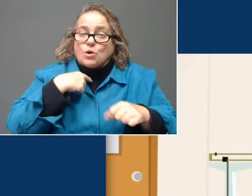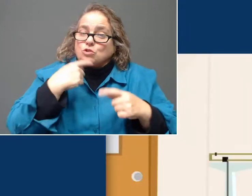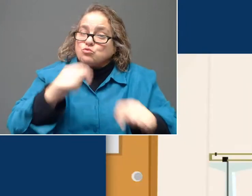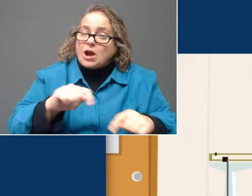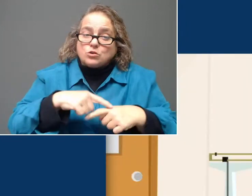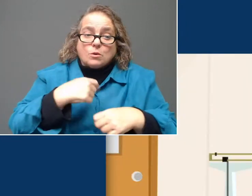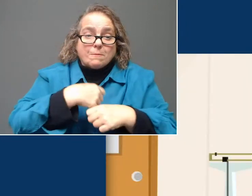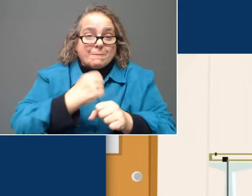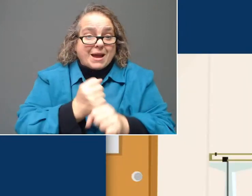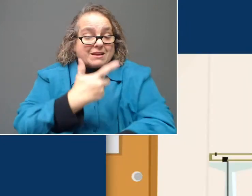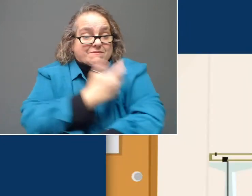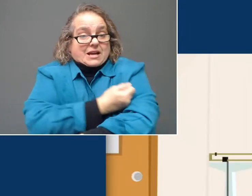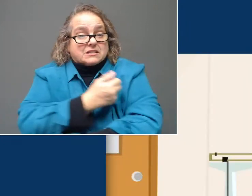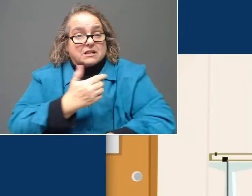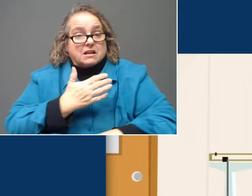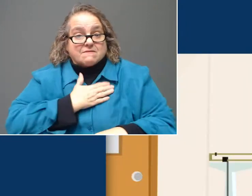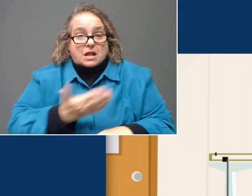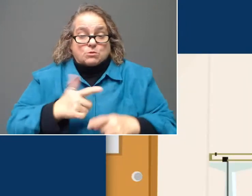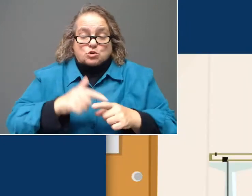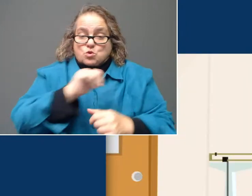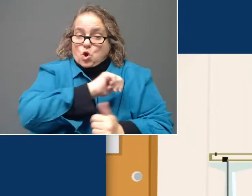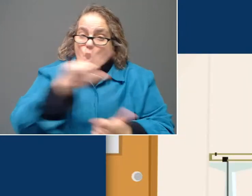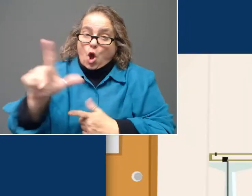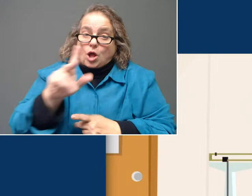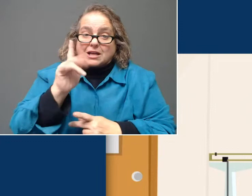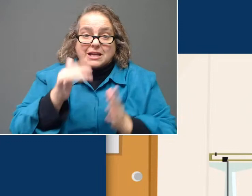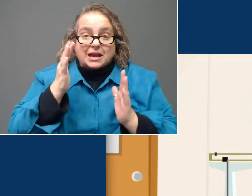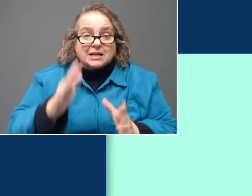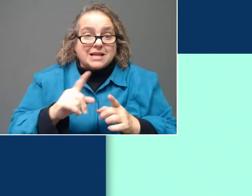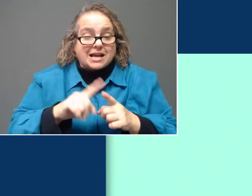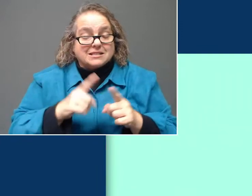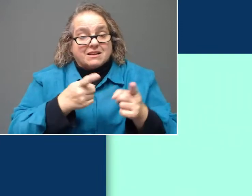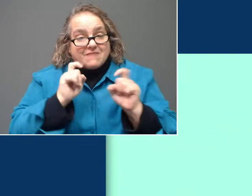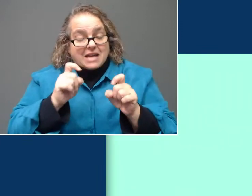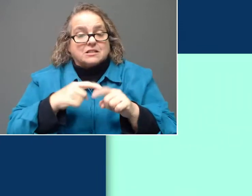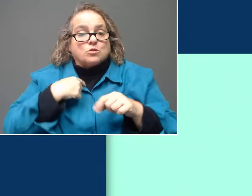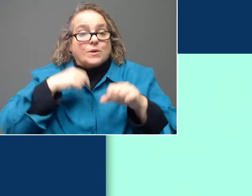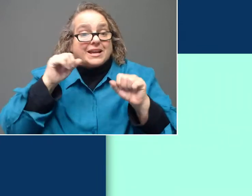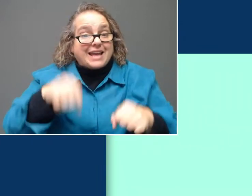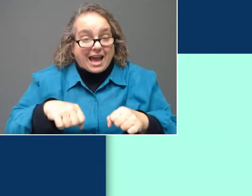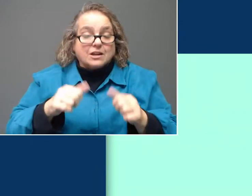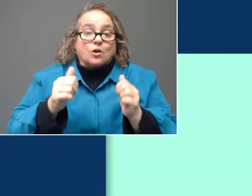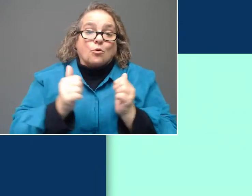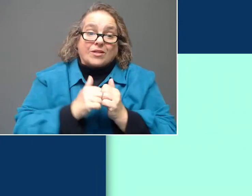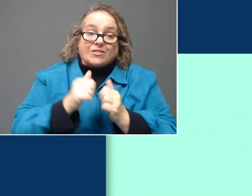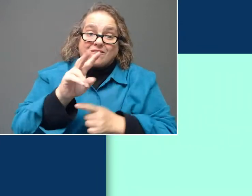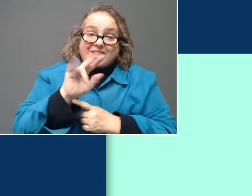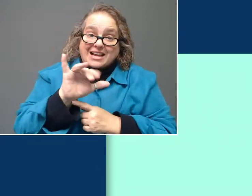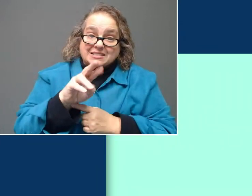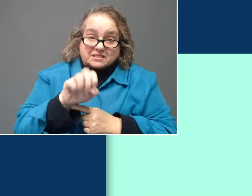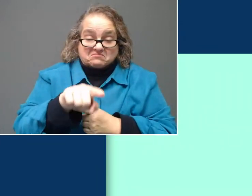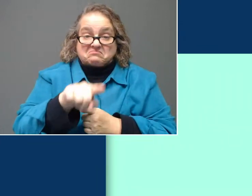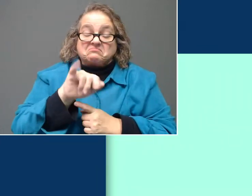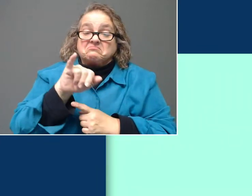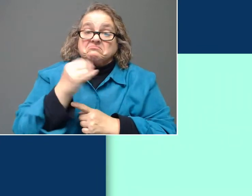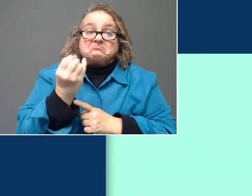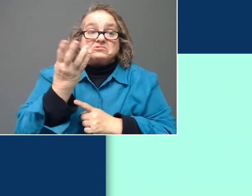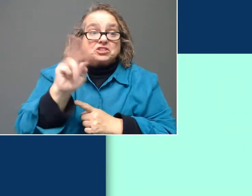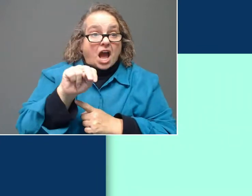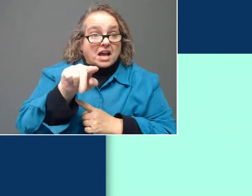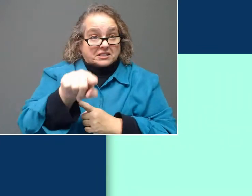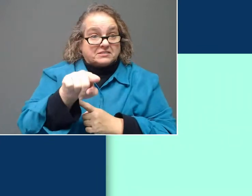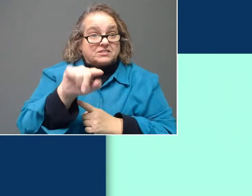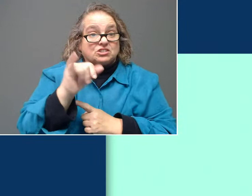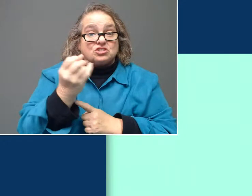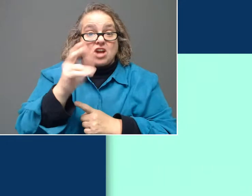Kentuckians as quickly and as efficiently as vaccine supply allows. Meet John. John is 72 years old and believes